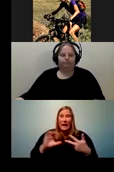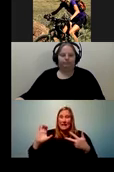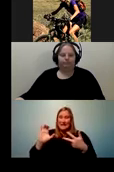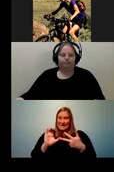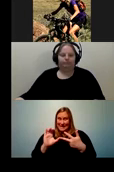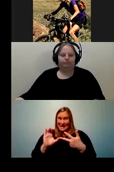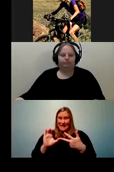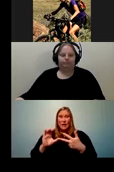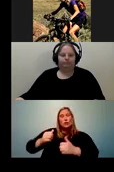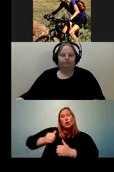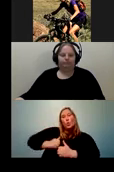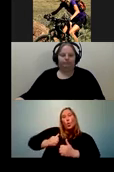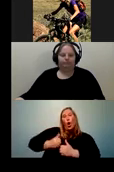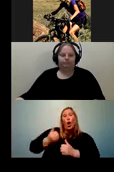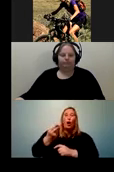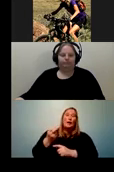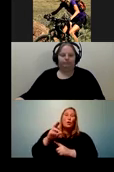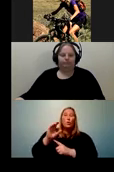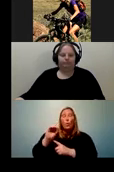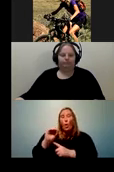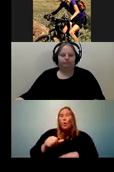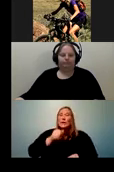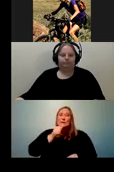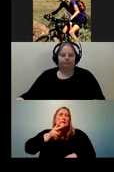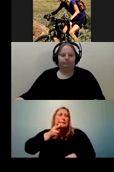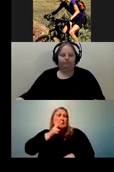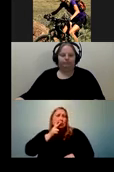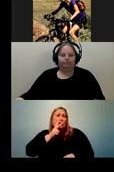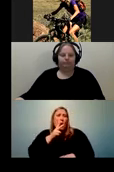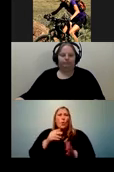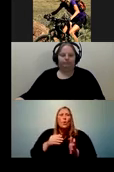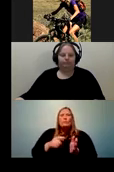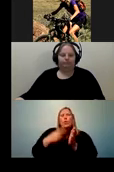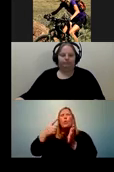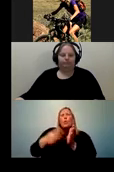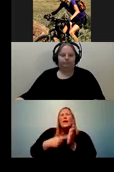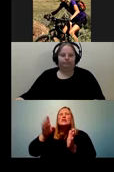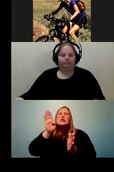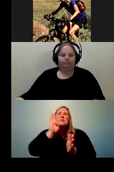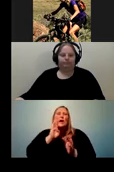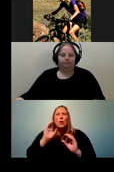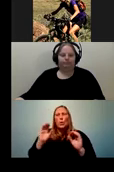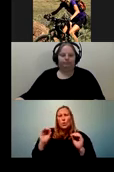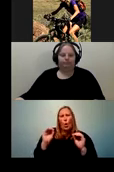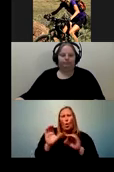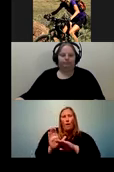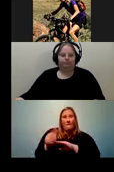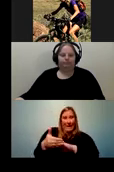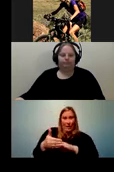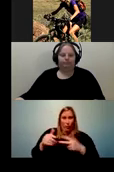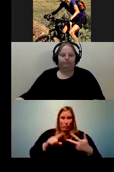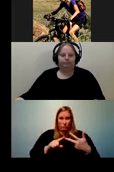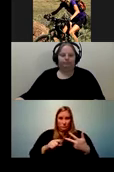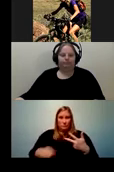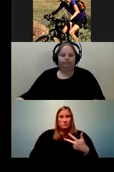vegetarian, doesn't smoke, drinks an occasional beer, and hasn't had any extramarital affairs. Now, the thing I forgot to tell you is